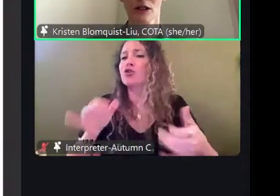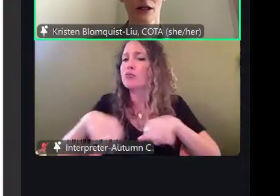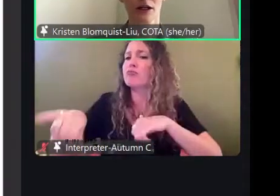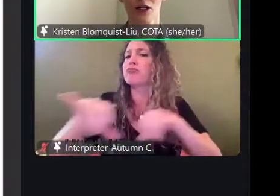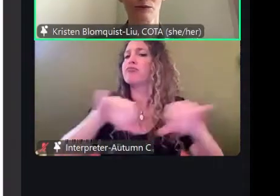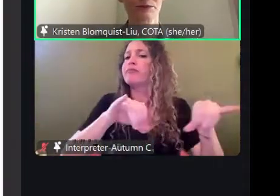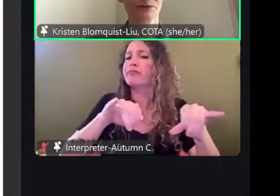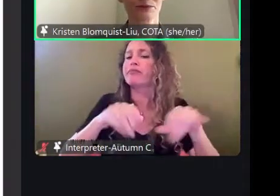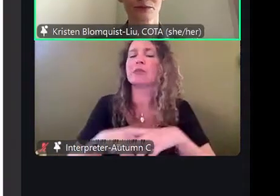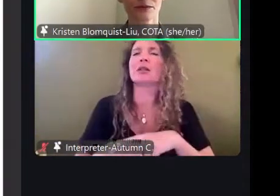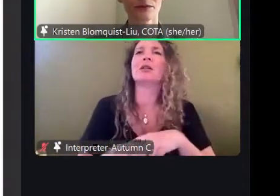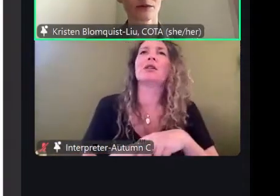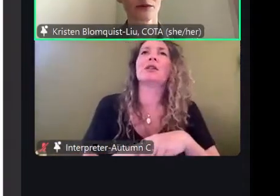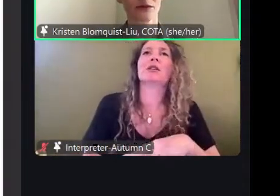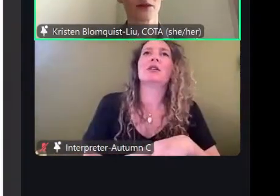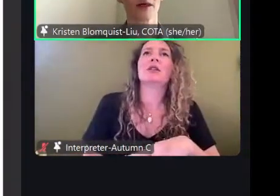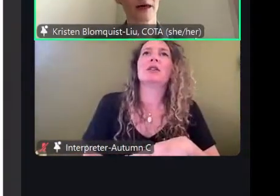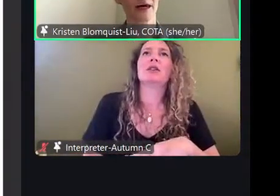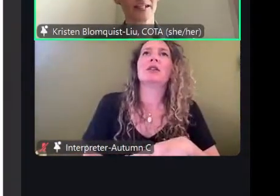too.